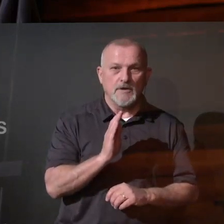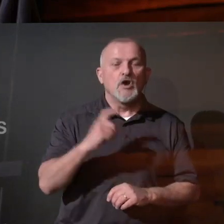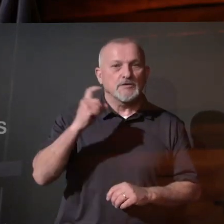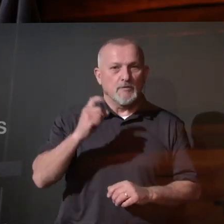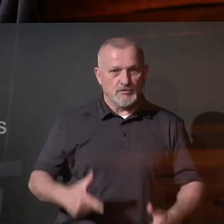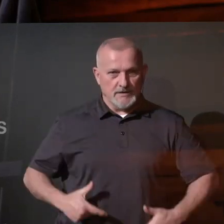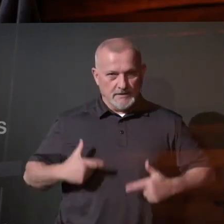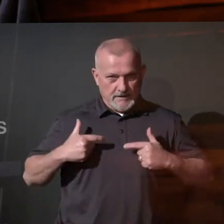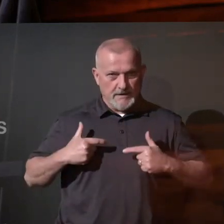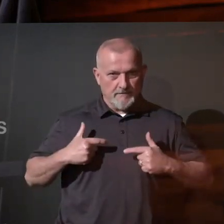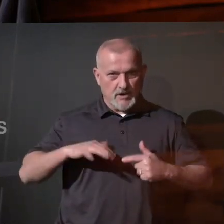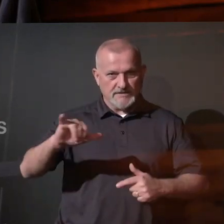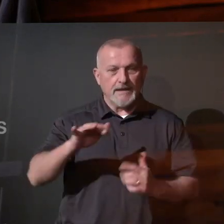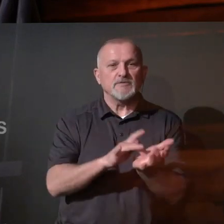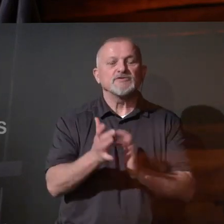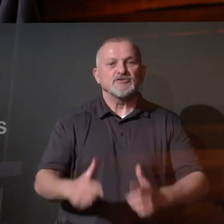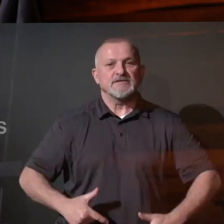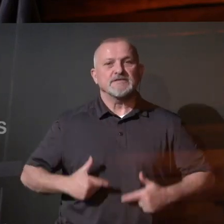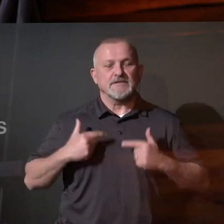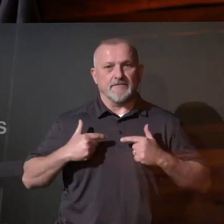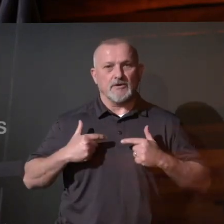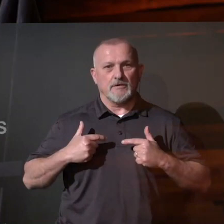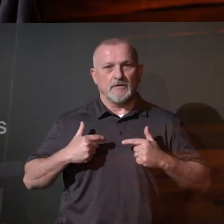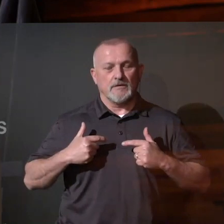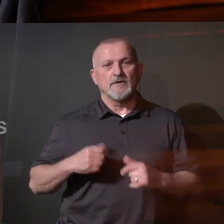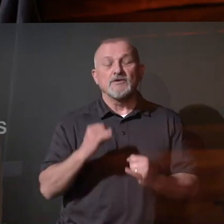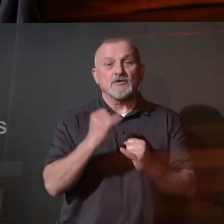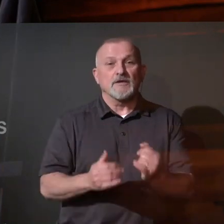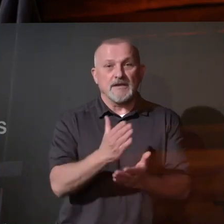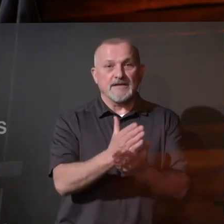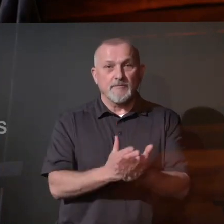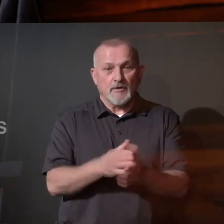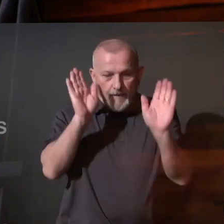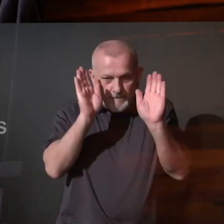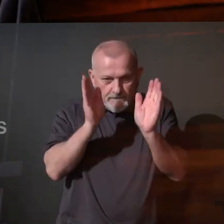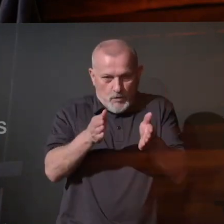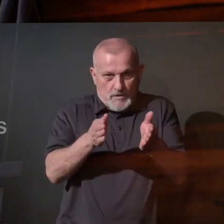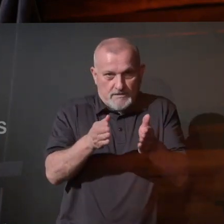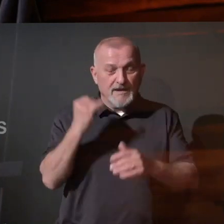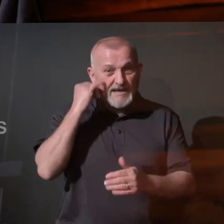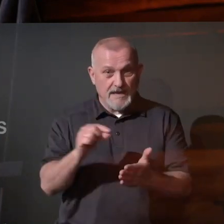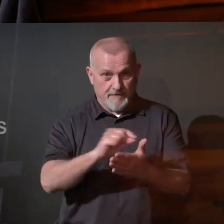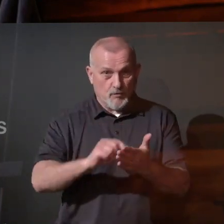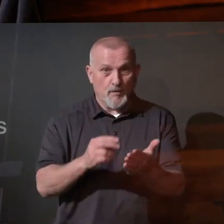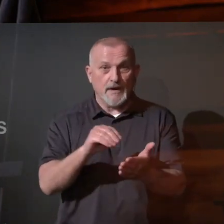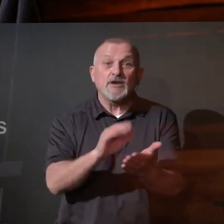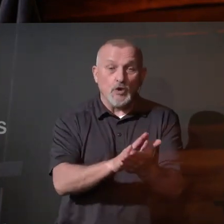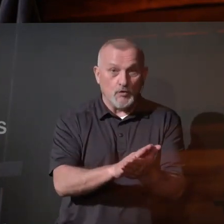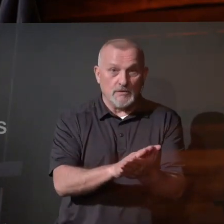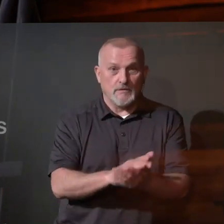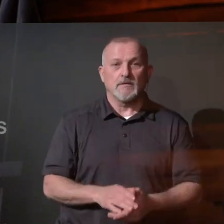should live their lives as Jesus did. Circle that last part. If you're following along with me or taking notes at home, take your